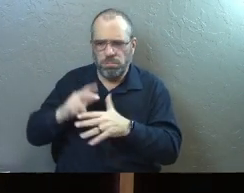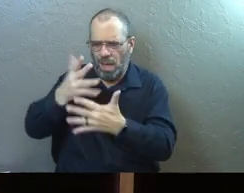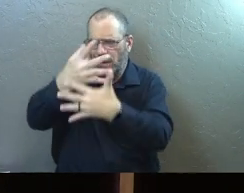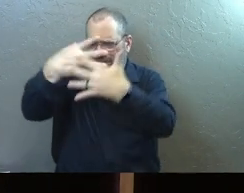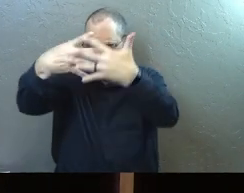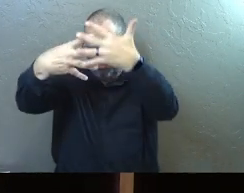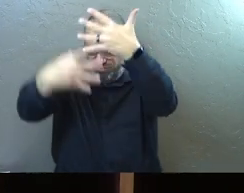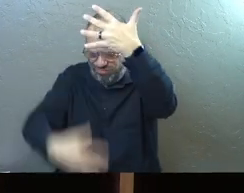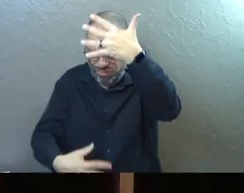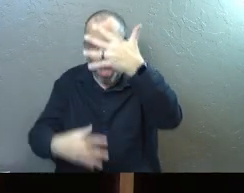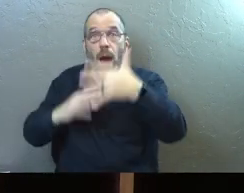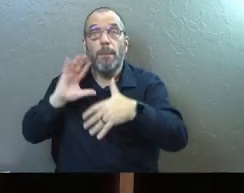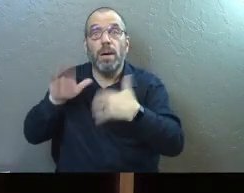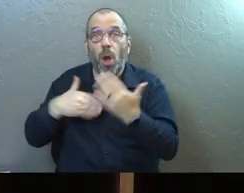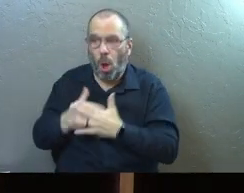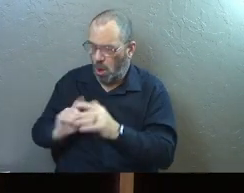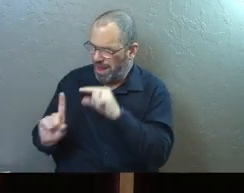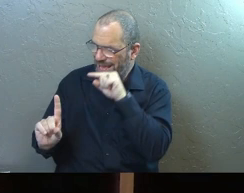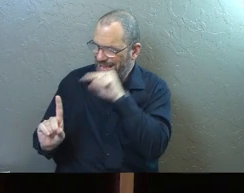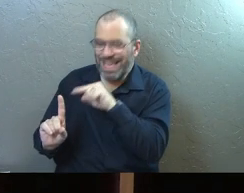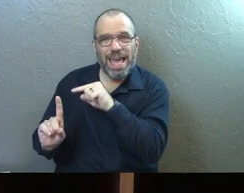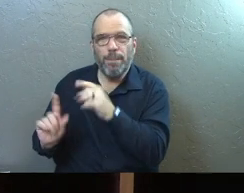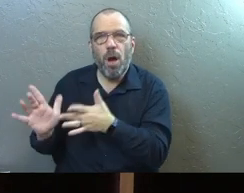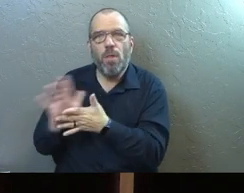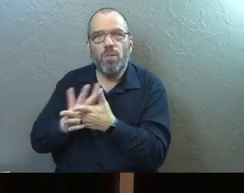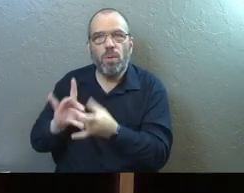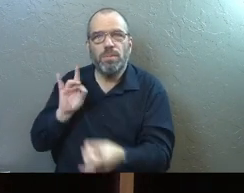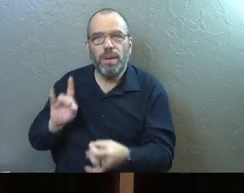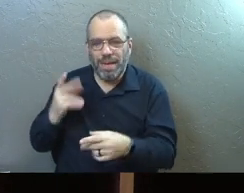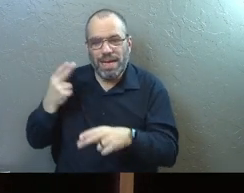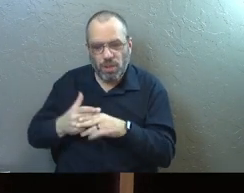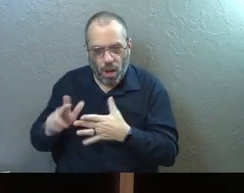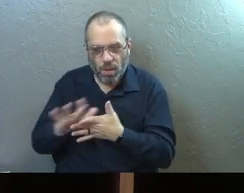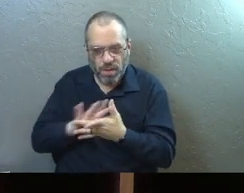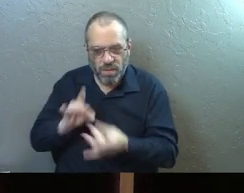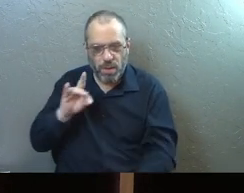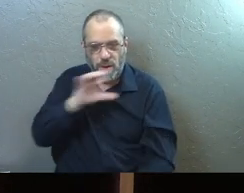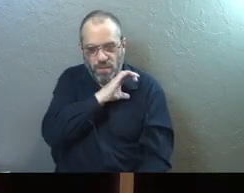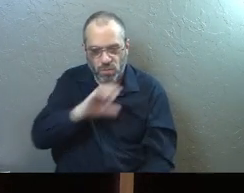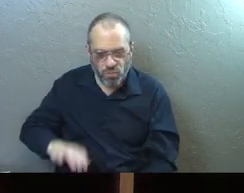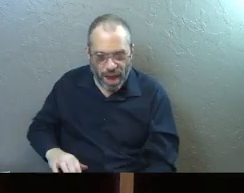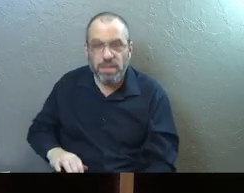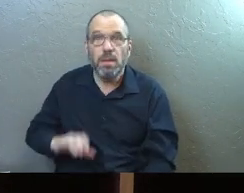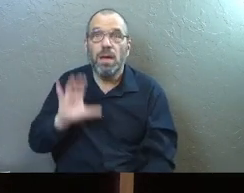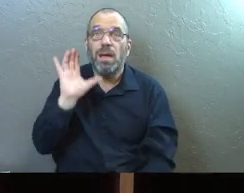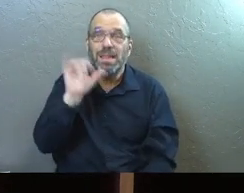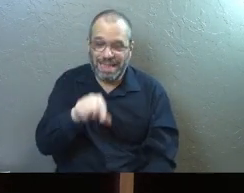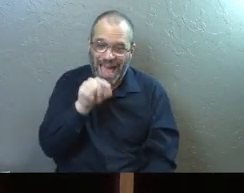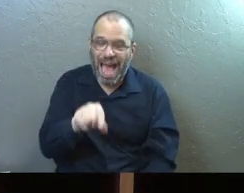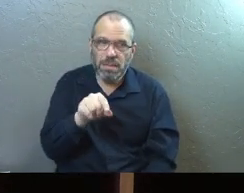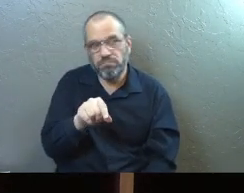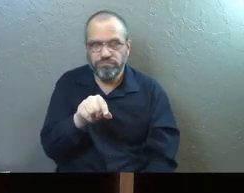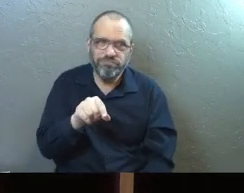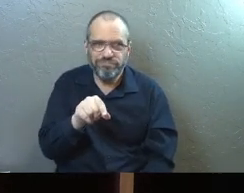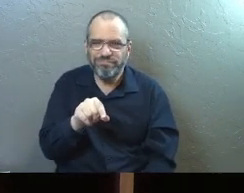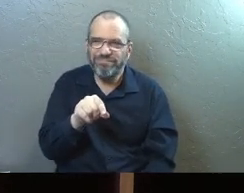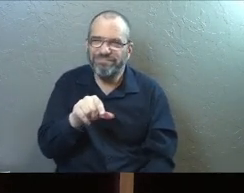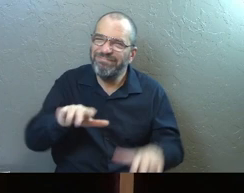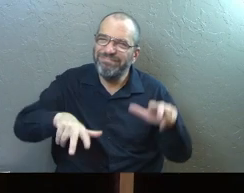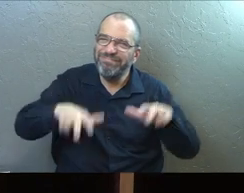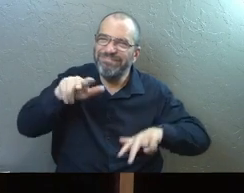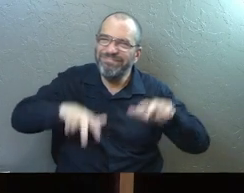all of these things, but they're all him. And here he calls him the Spirit of Christ. And this is the one that's a little bit wonky for